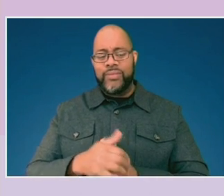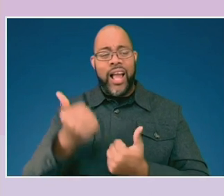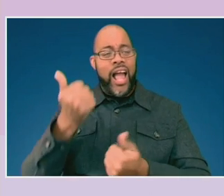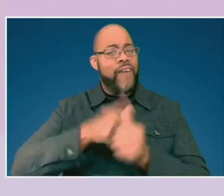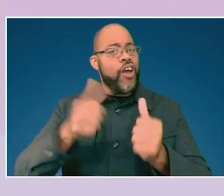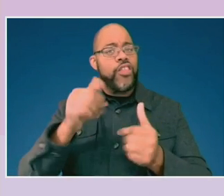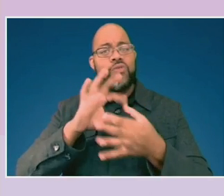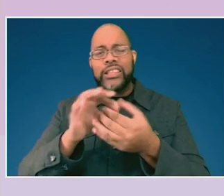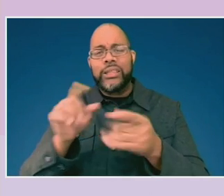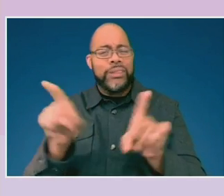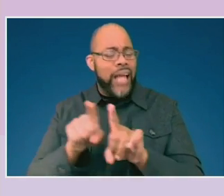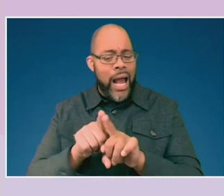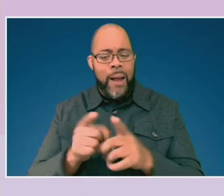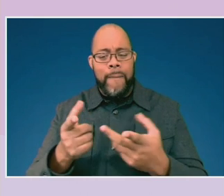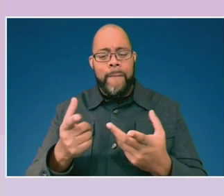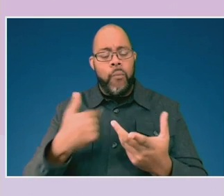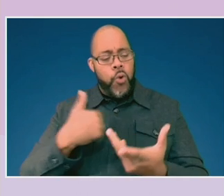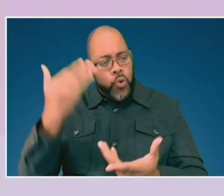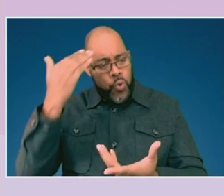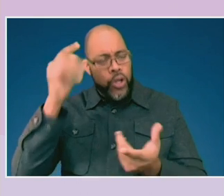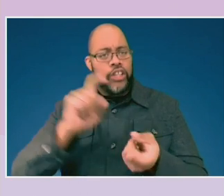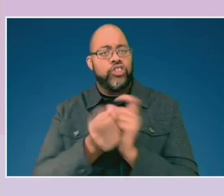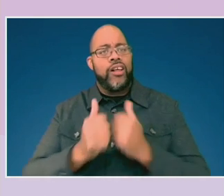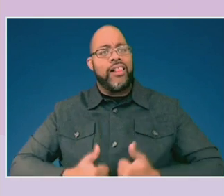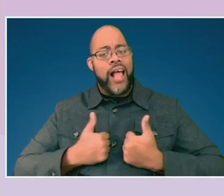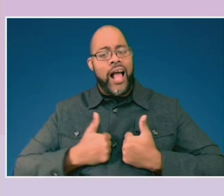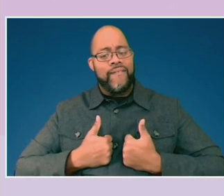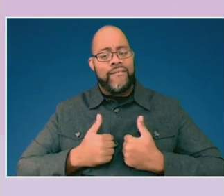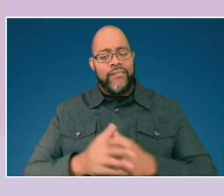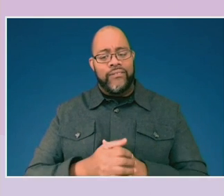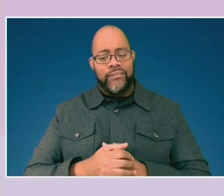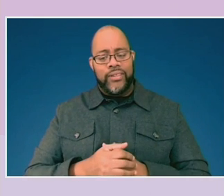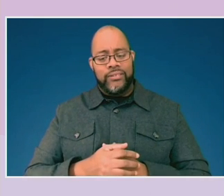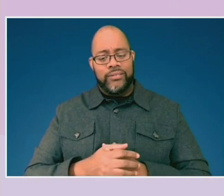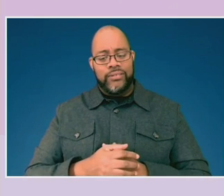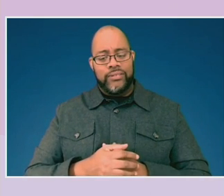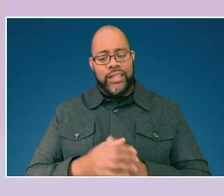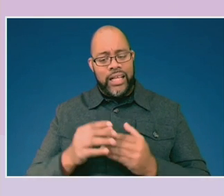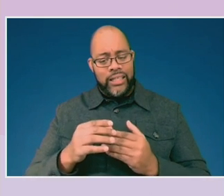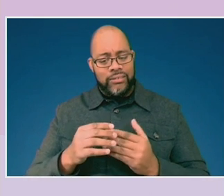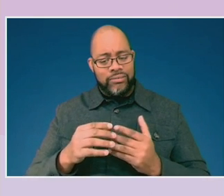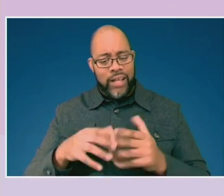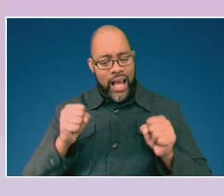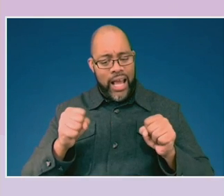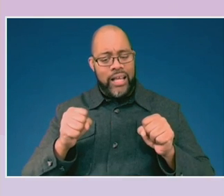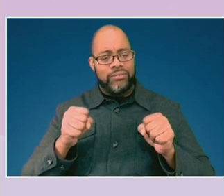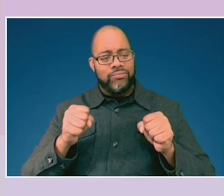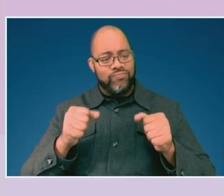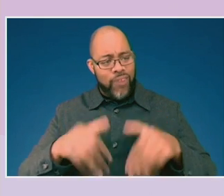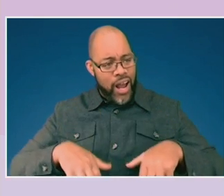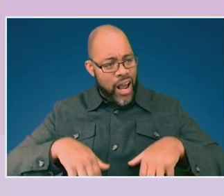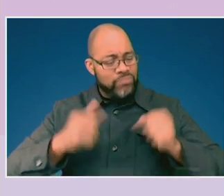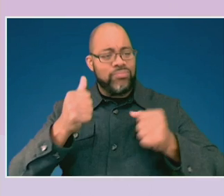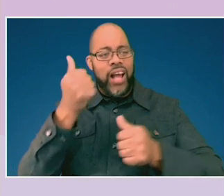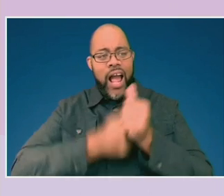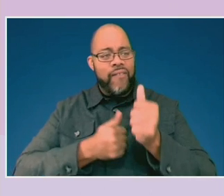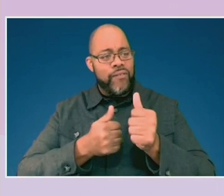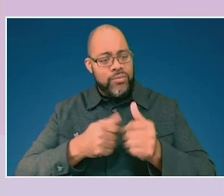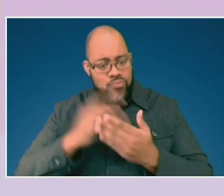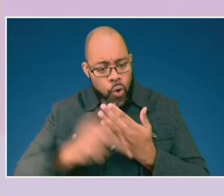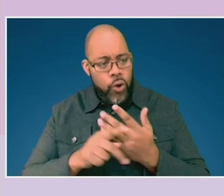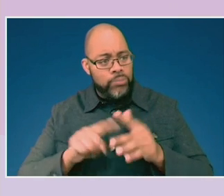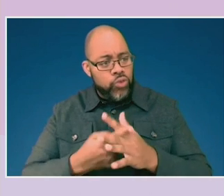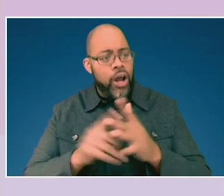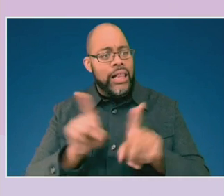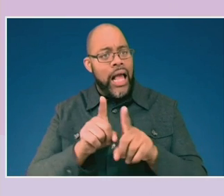build, because we know it can change a life. And lead every initiative you take like it's going to save a life, because that's